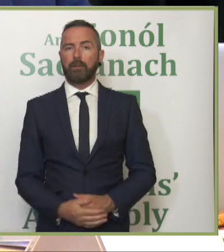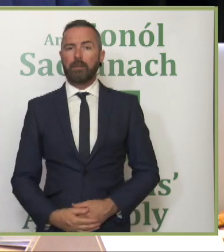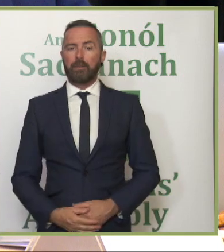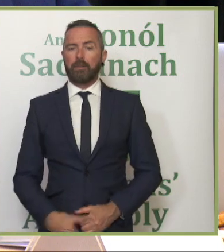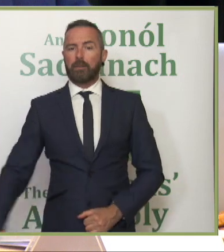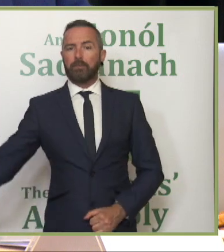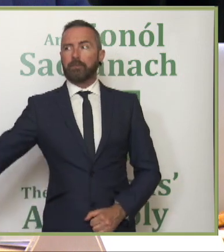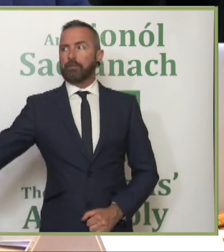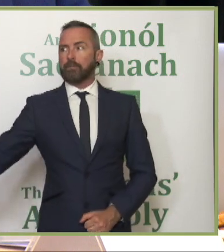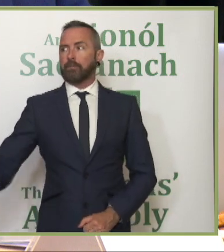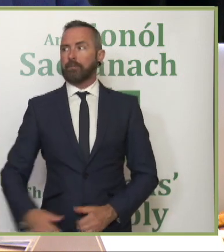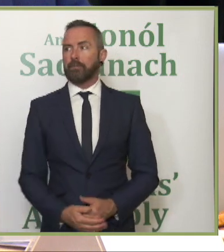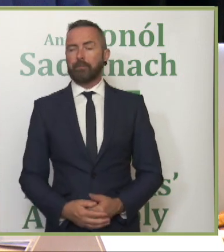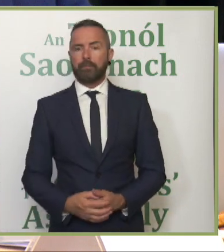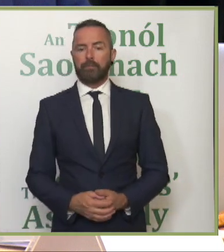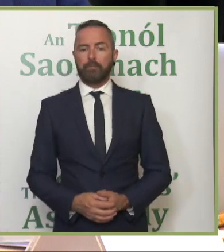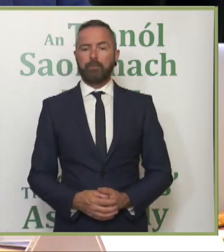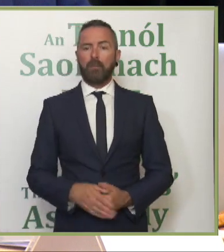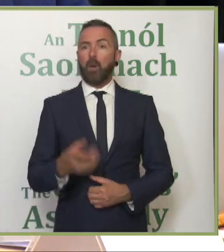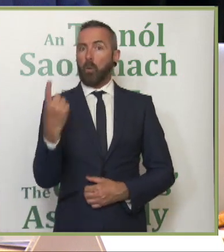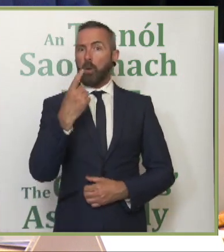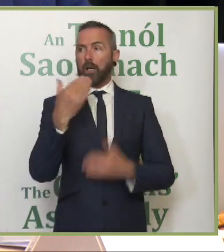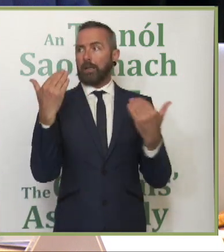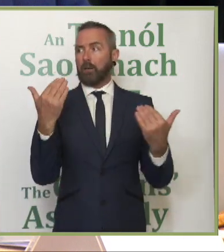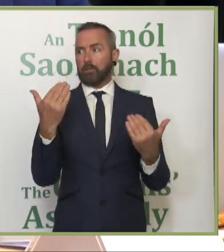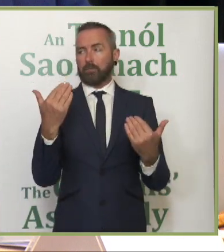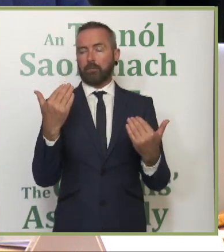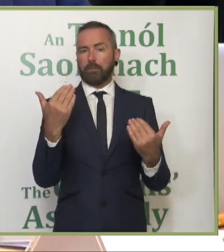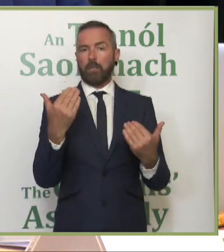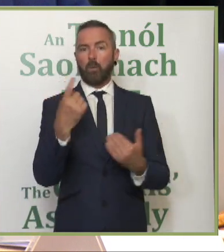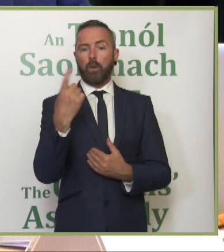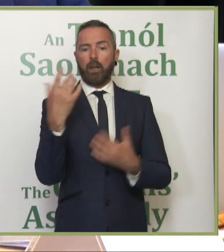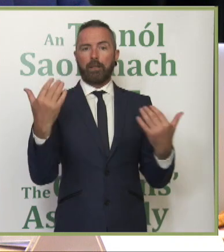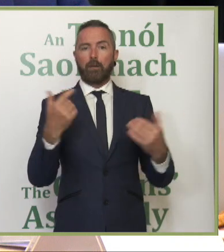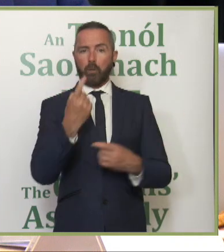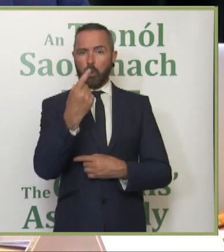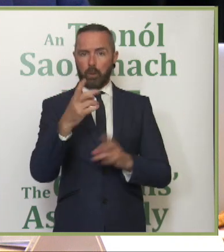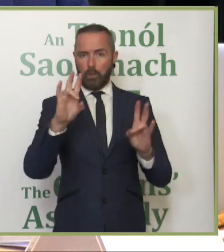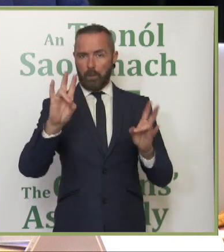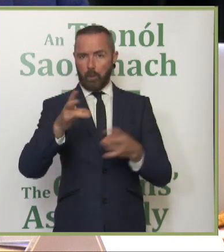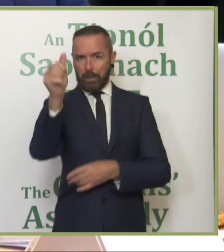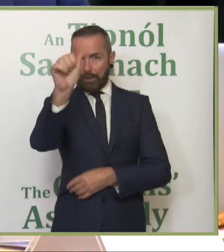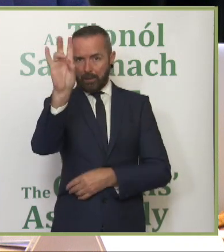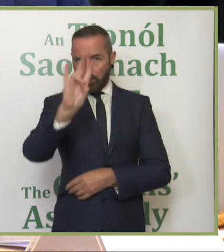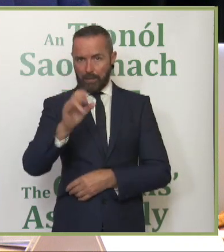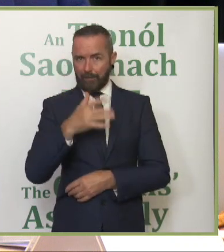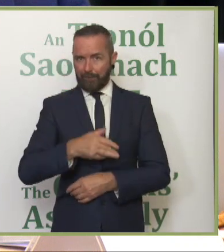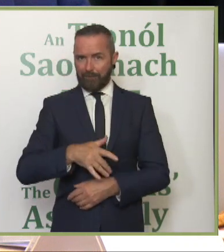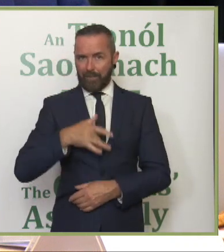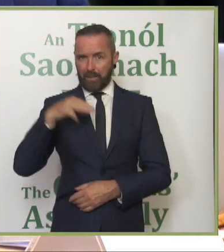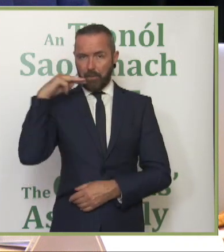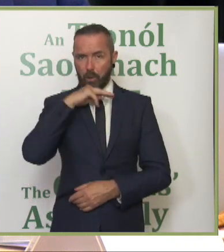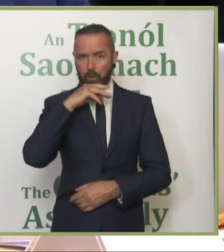you. We are at 1 o'clock, but if I could just have one last quick fire question, but I think it's important, and I'll ask Johanna maybe